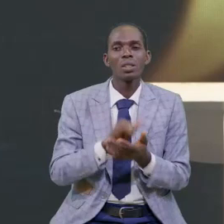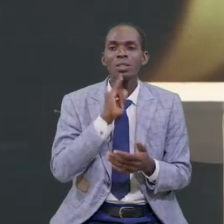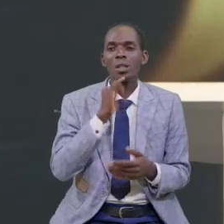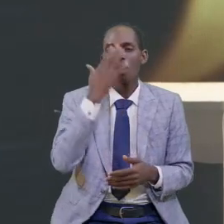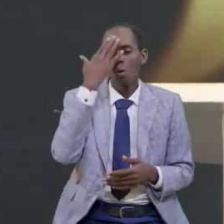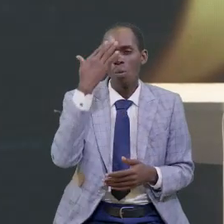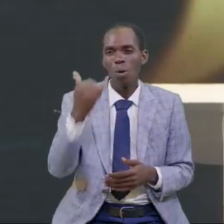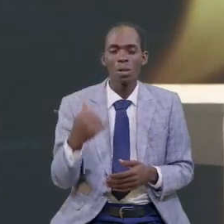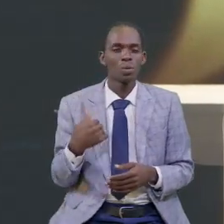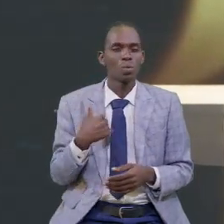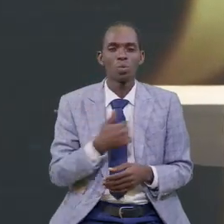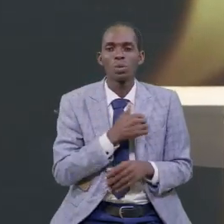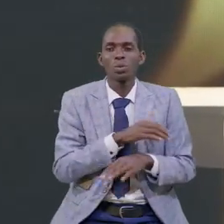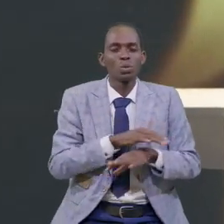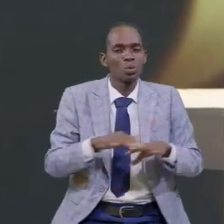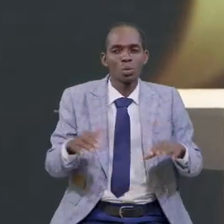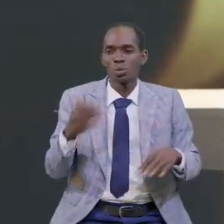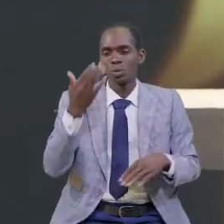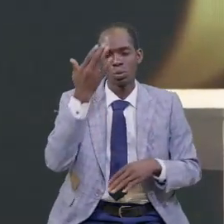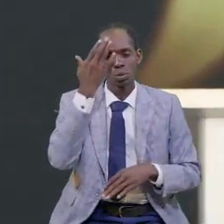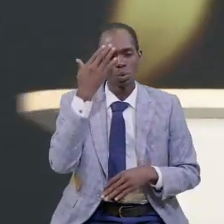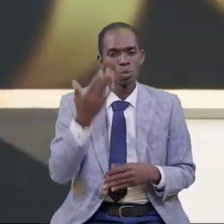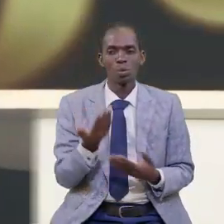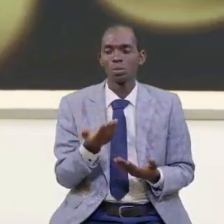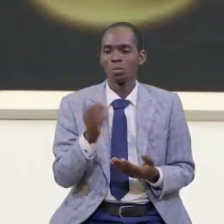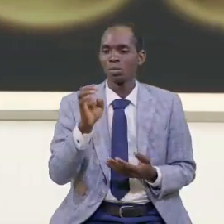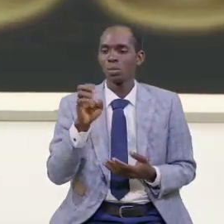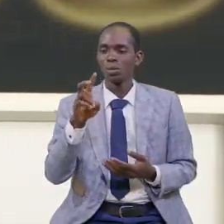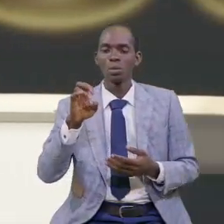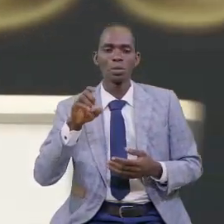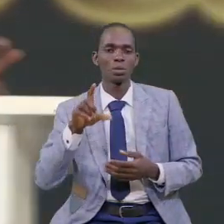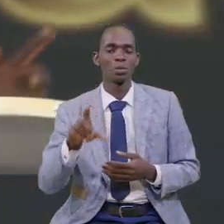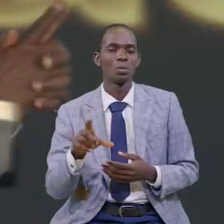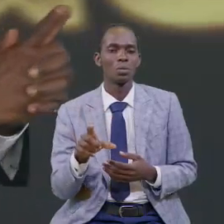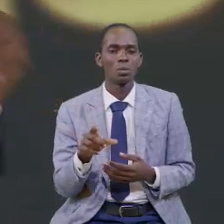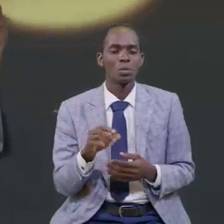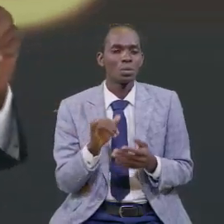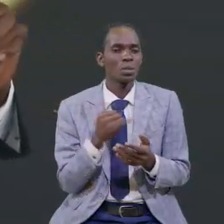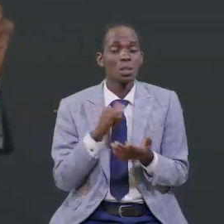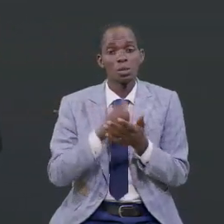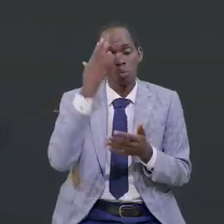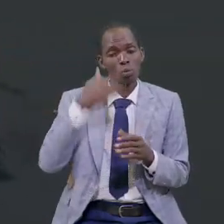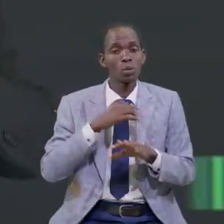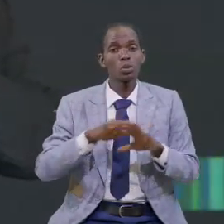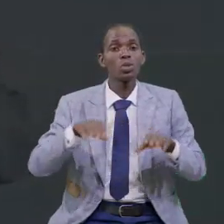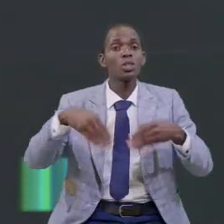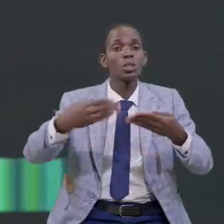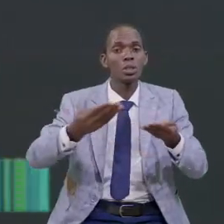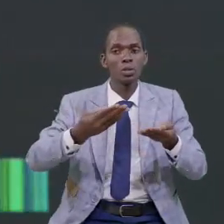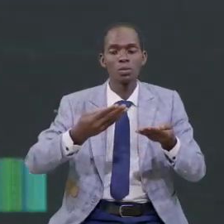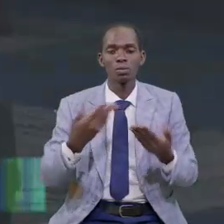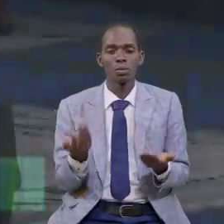unnecessary hypocritical honor to people who are sinning